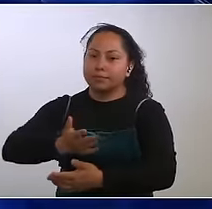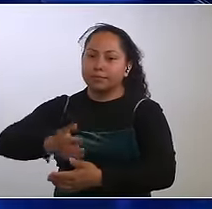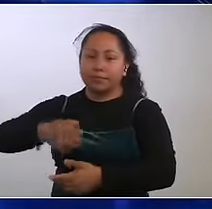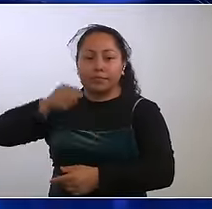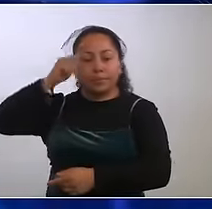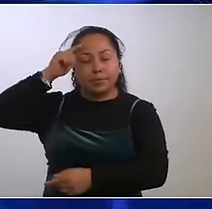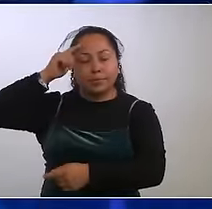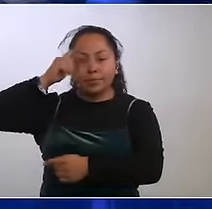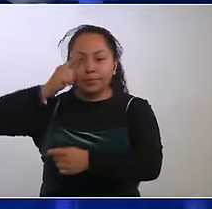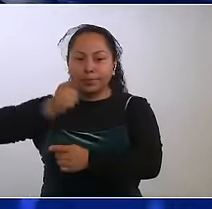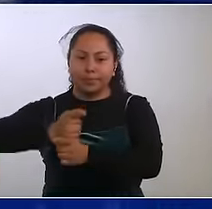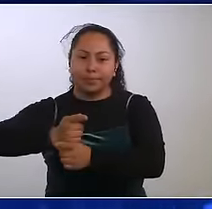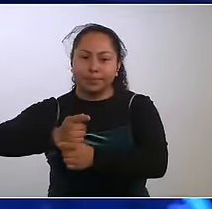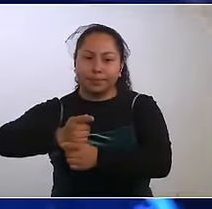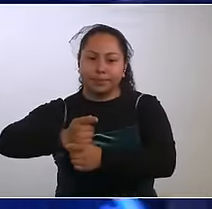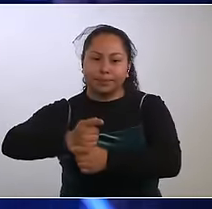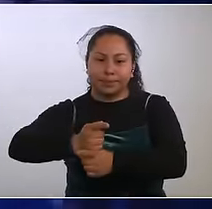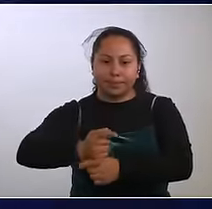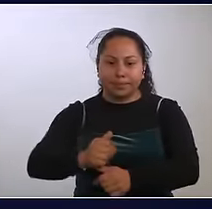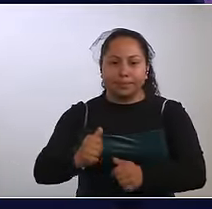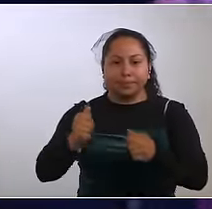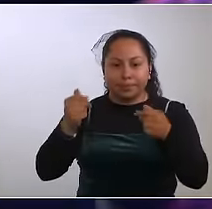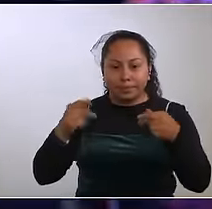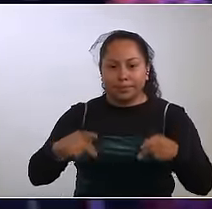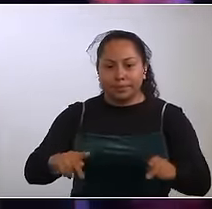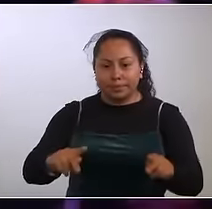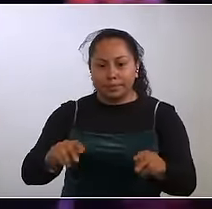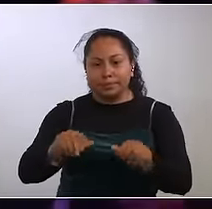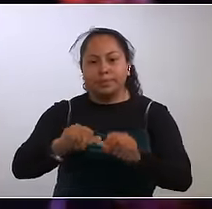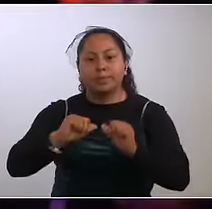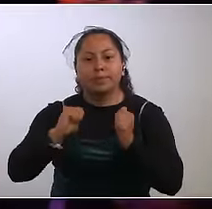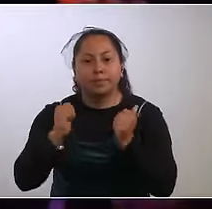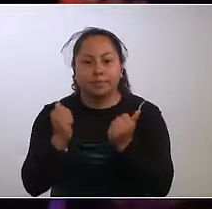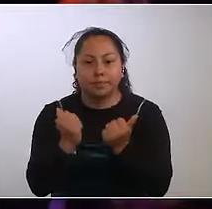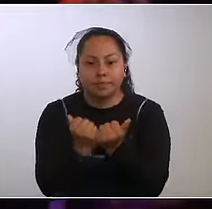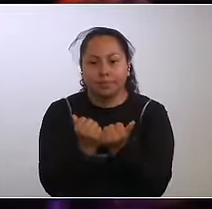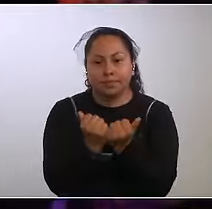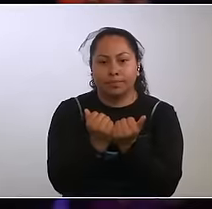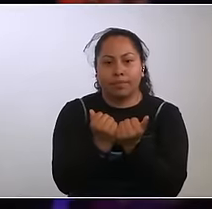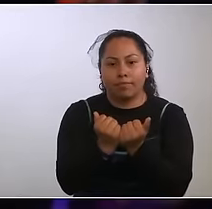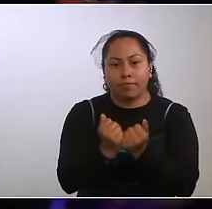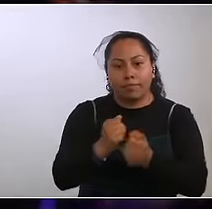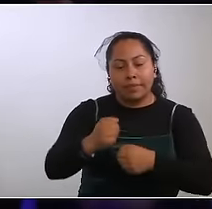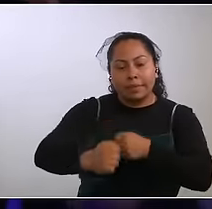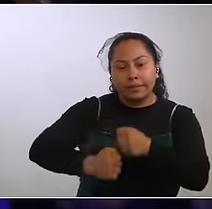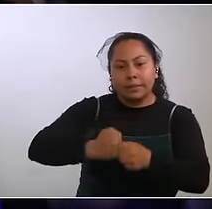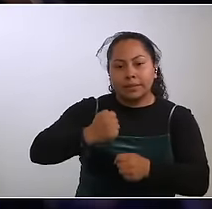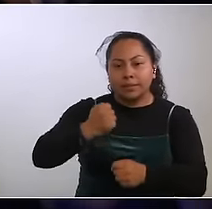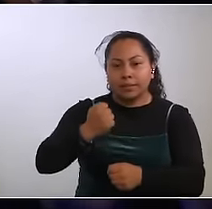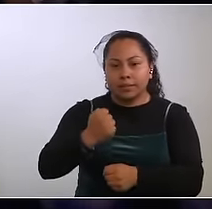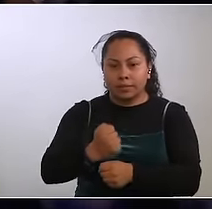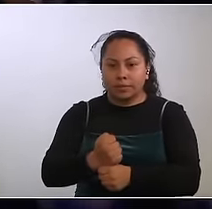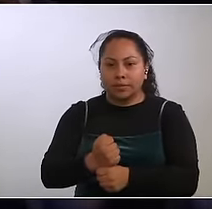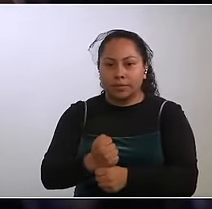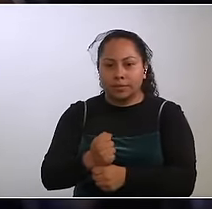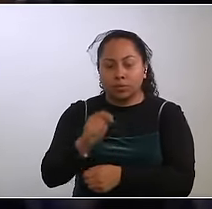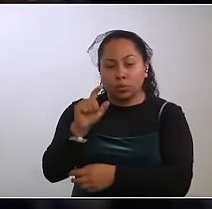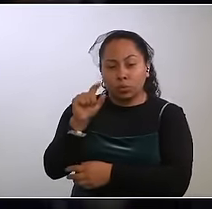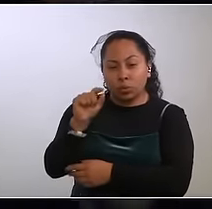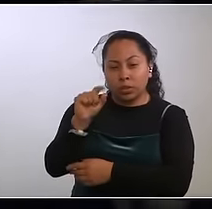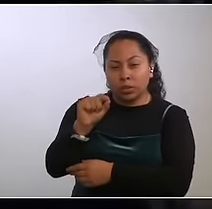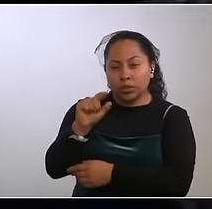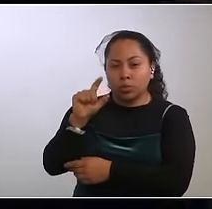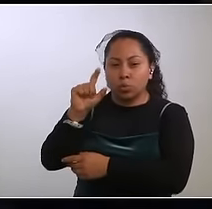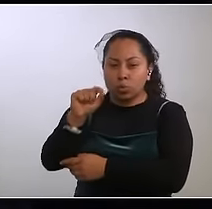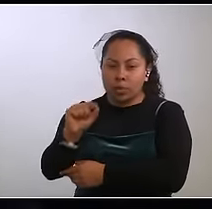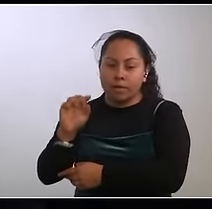Hermanos, Asamblea Apostólica, en el año 2024, el lema será: